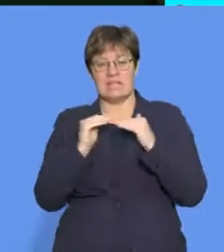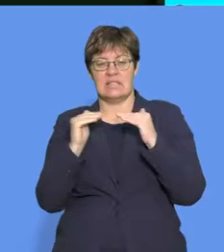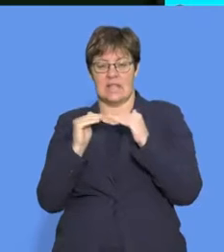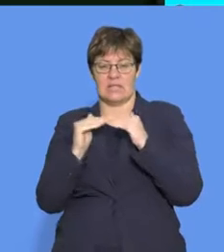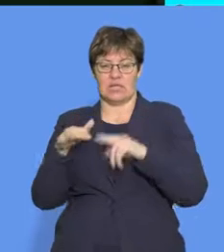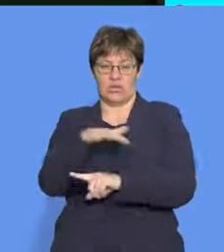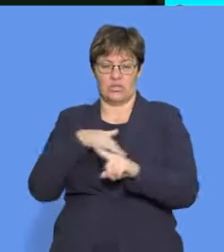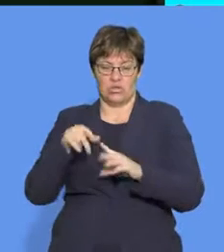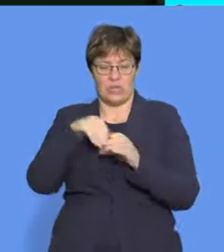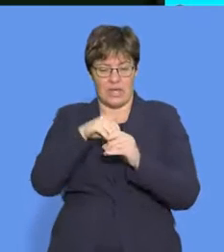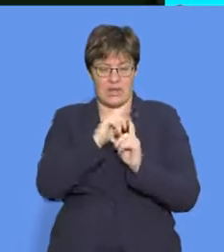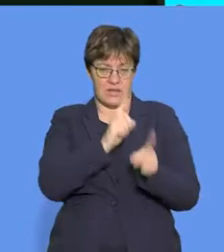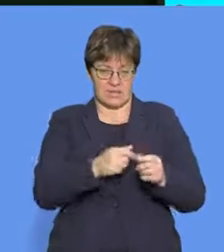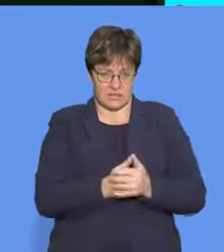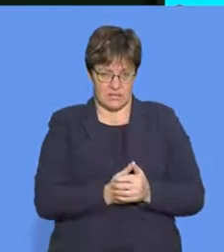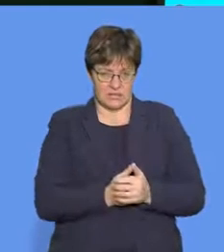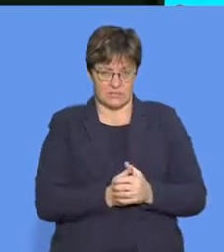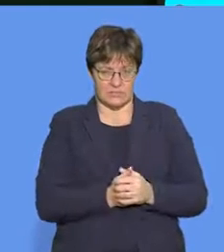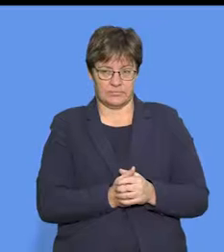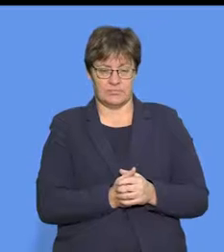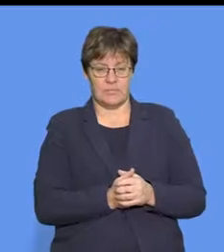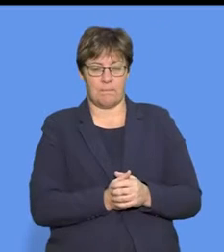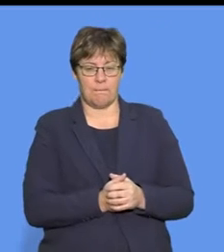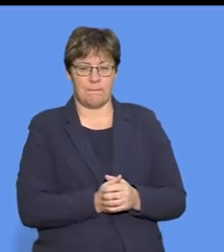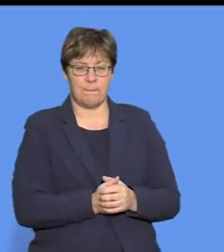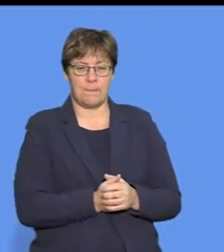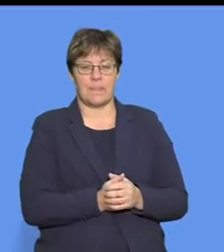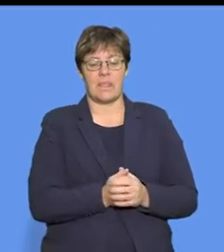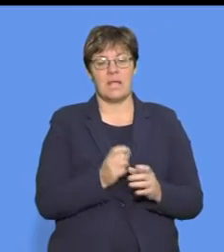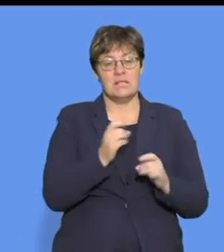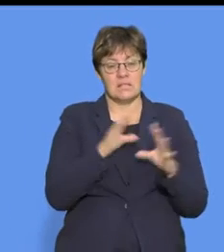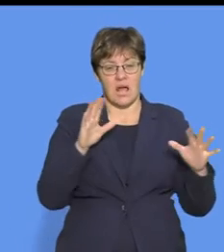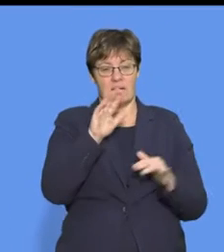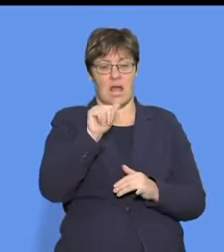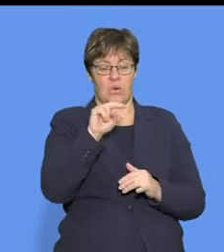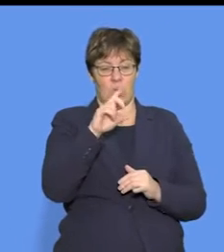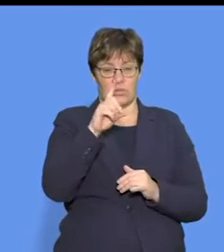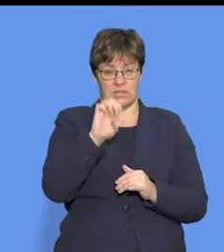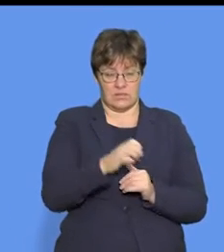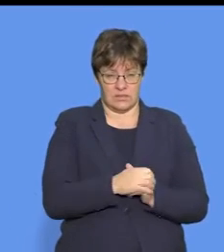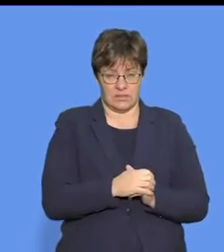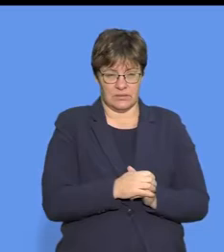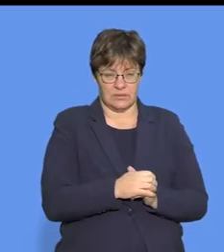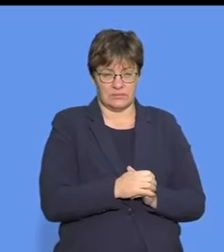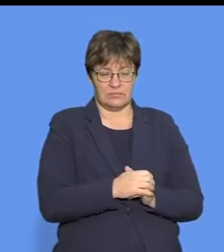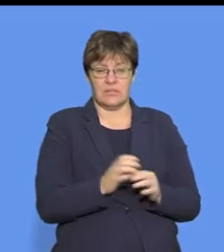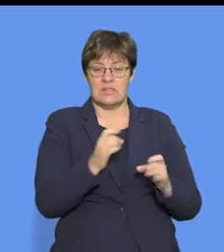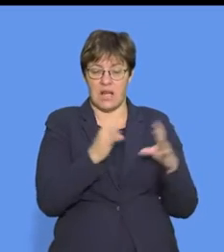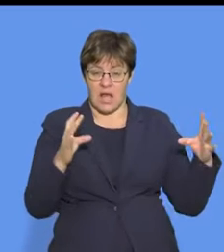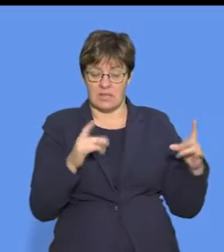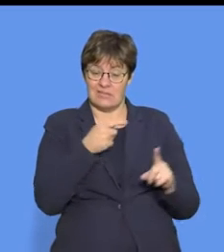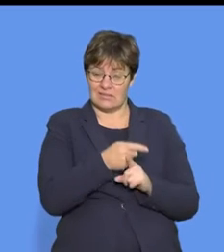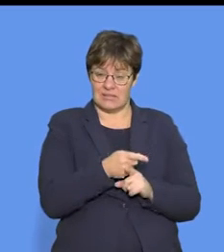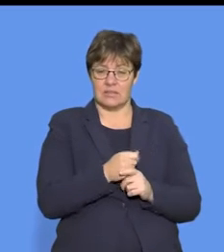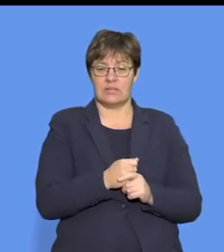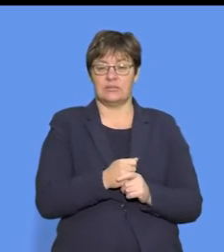phase indicators and the standard conditions into the answer so that we get it right. So we start with the anode. And